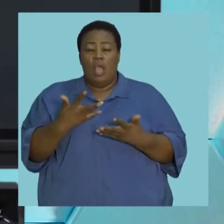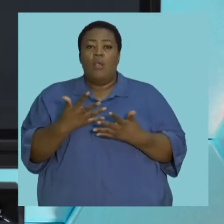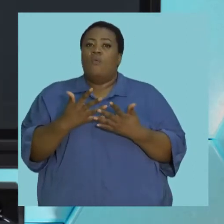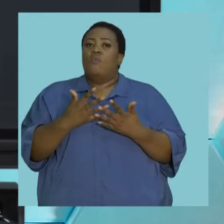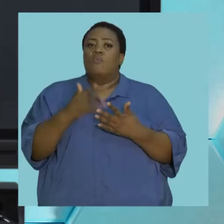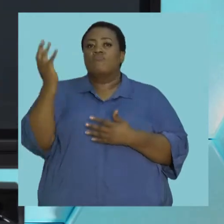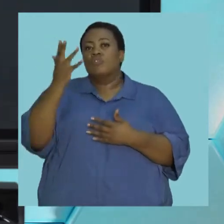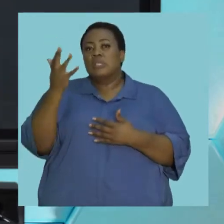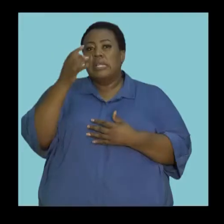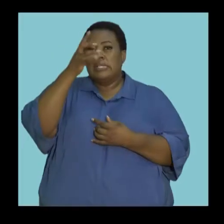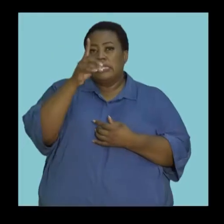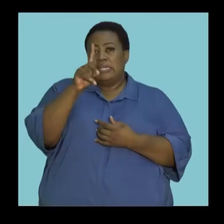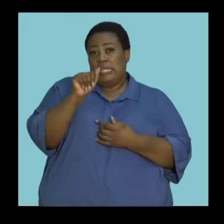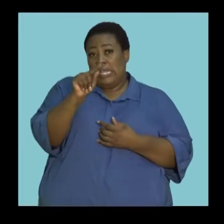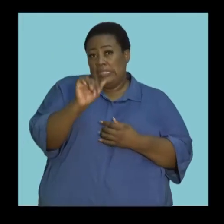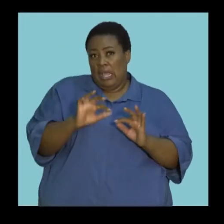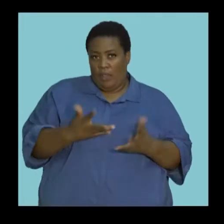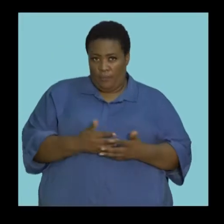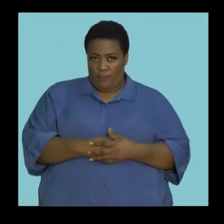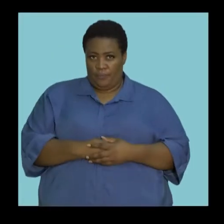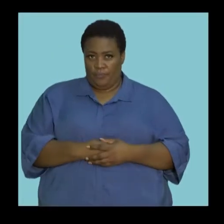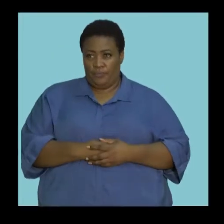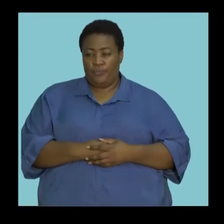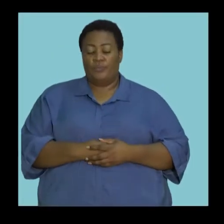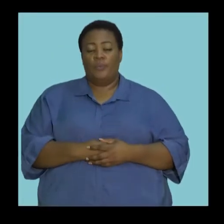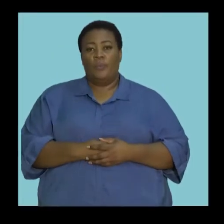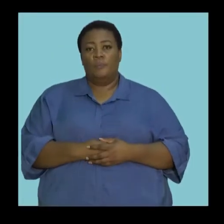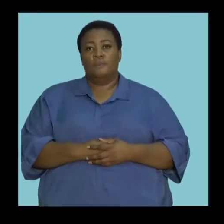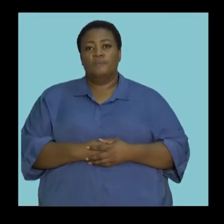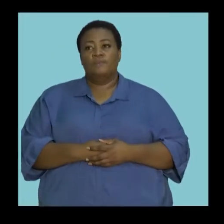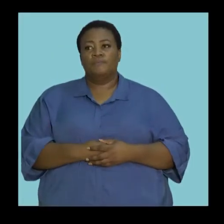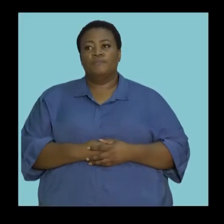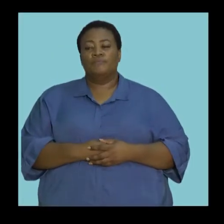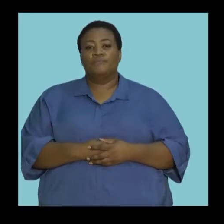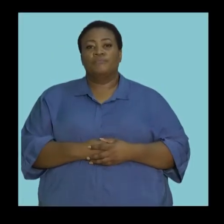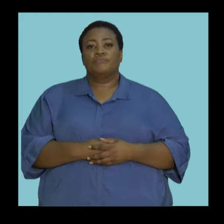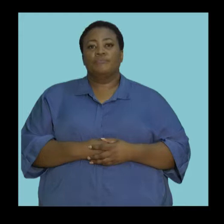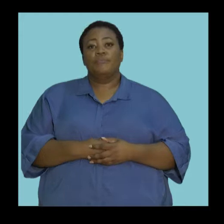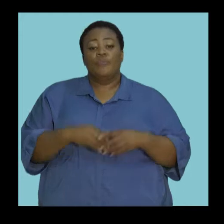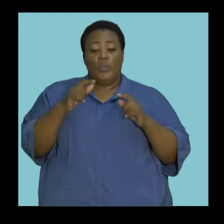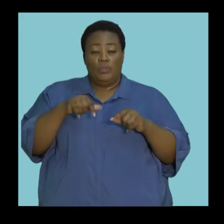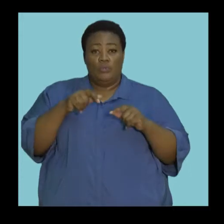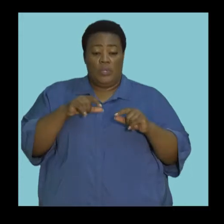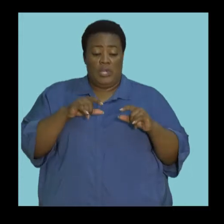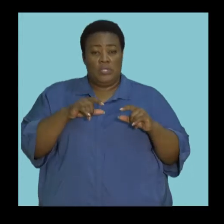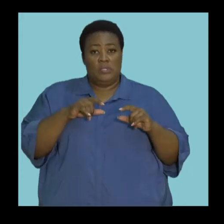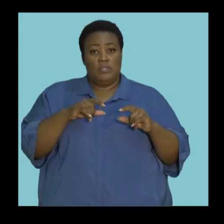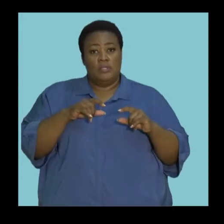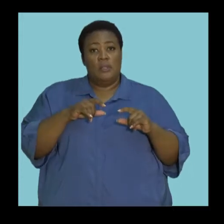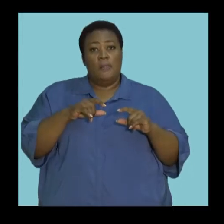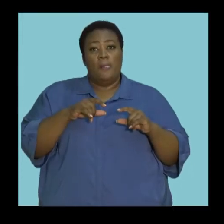data. So as we're going to look at in today's lessons, we've got to discuss what is